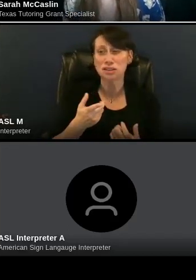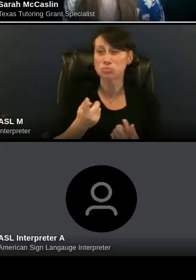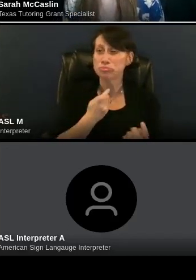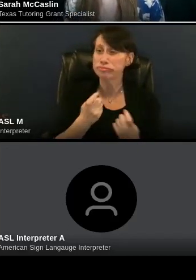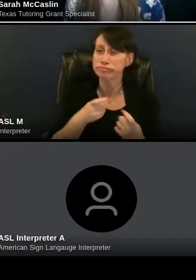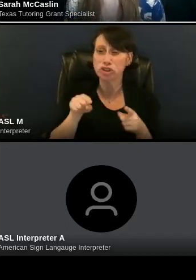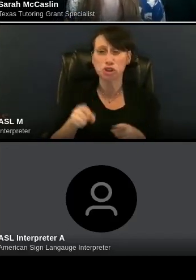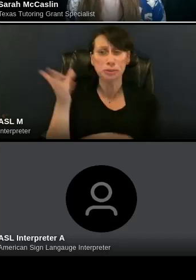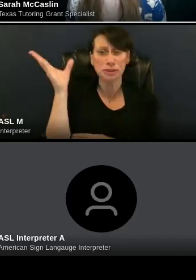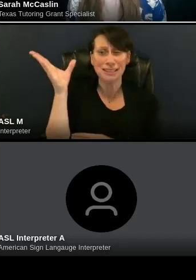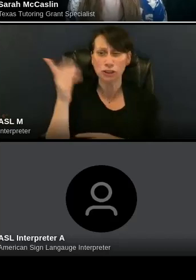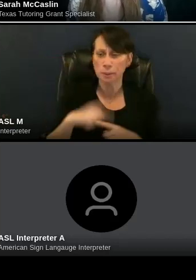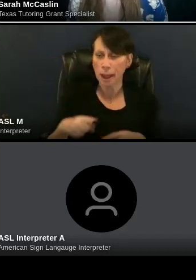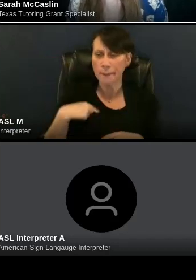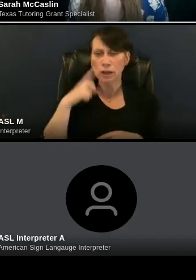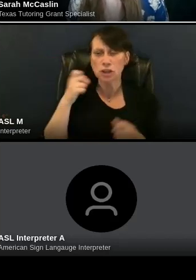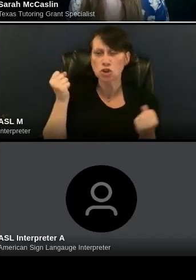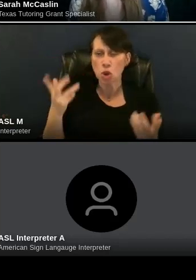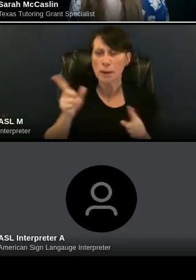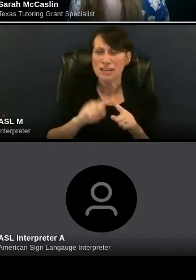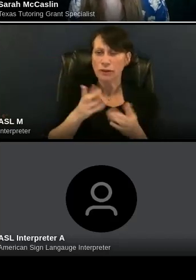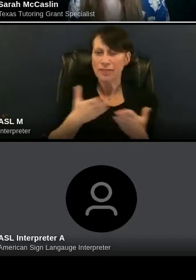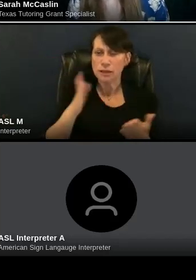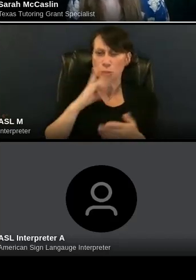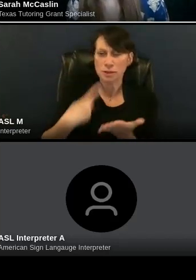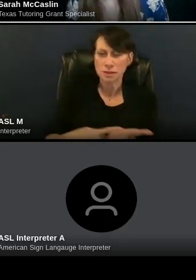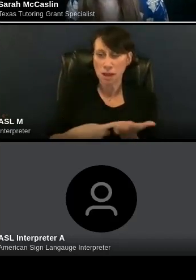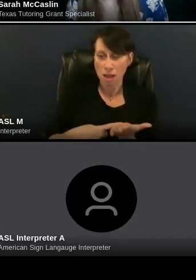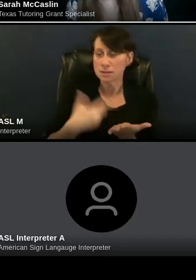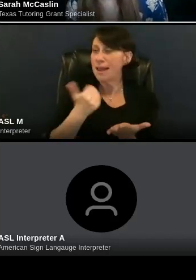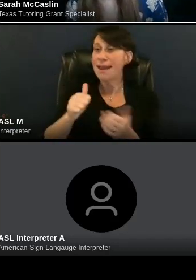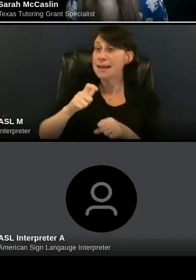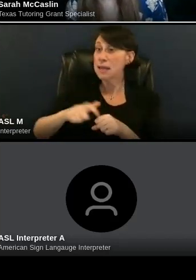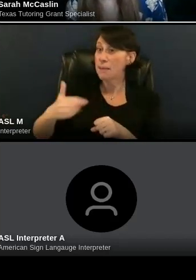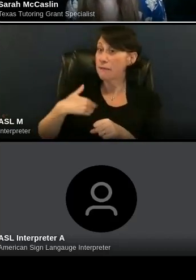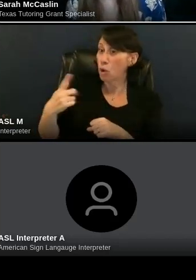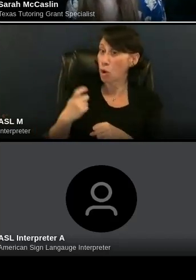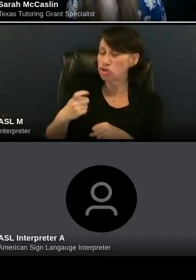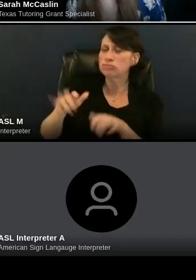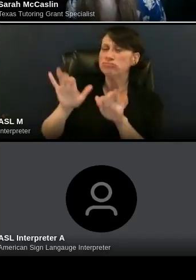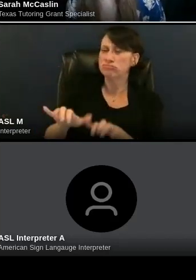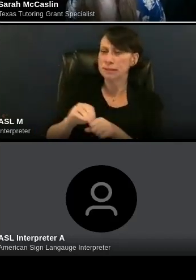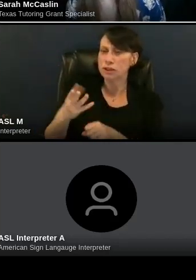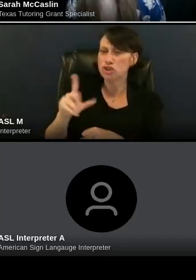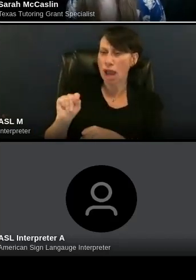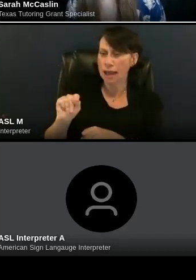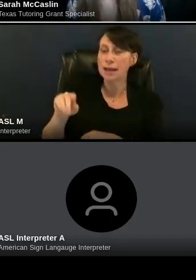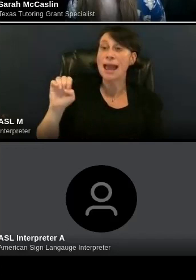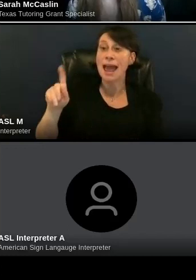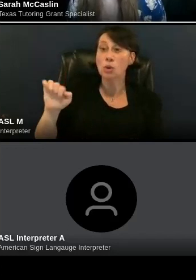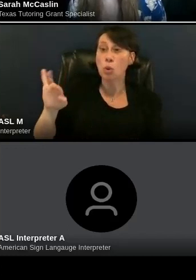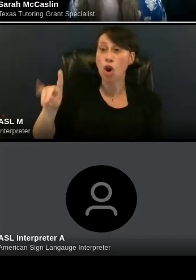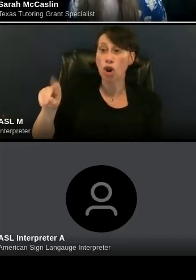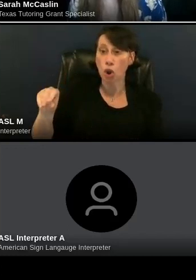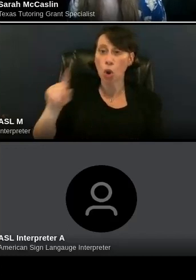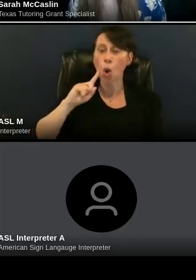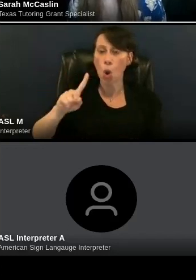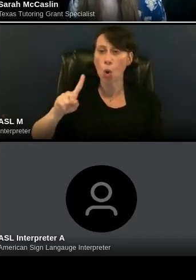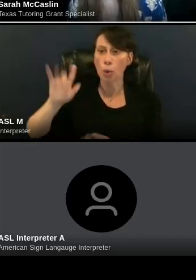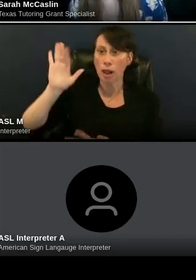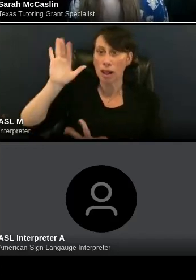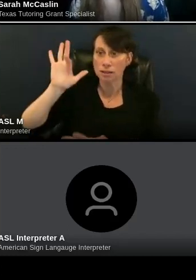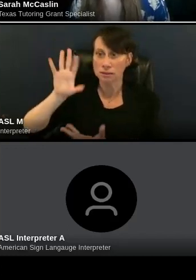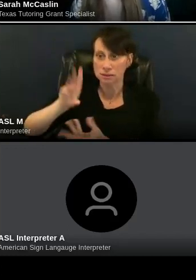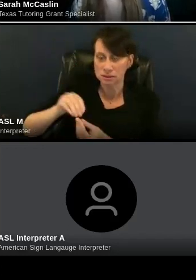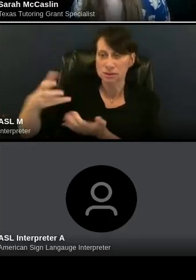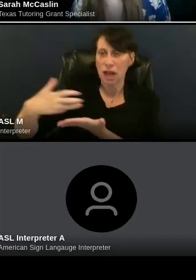since there's a lot of moving parts here, anytime you have a question, feel free to put it in the chat, and Eduardo is going to compile all of